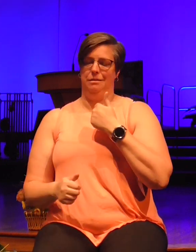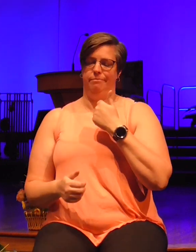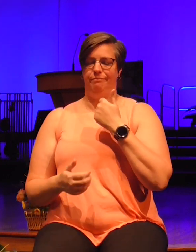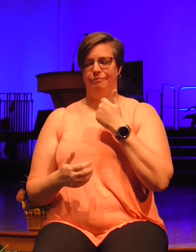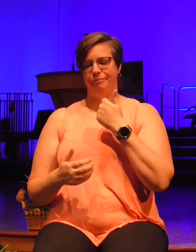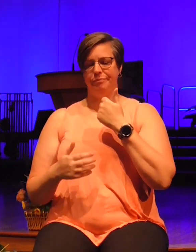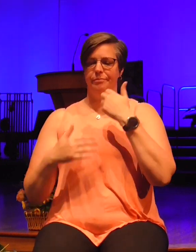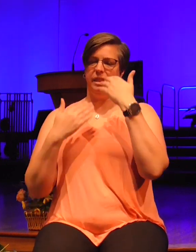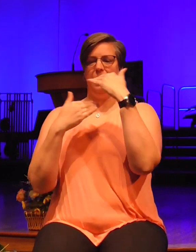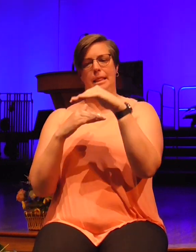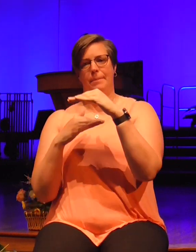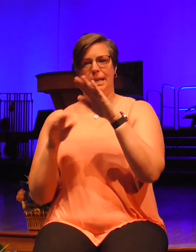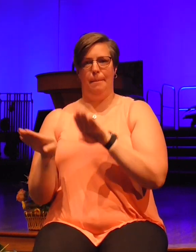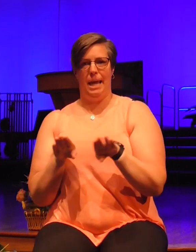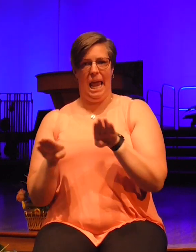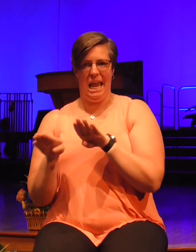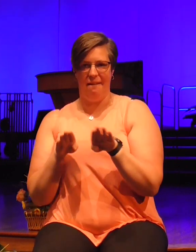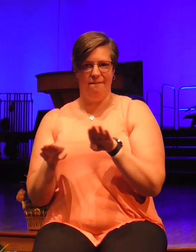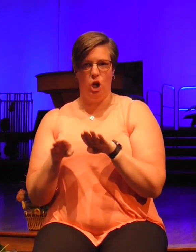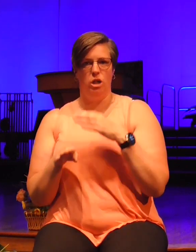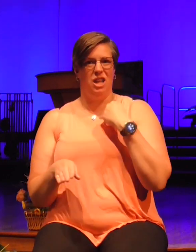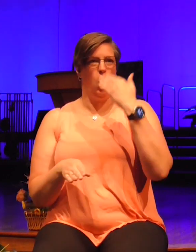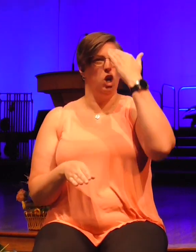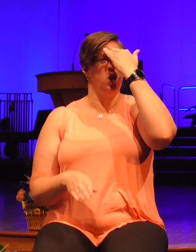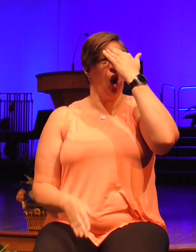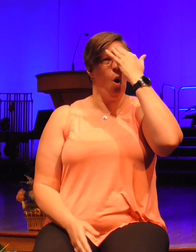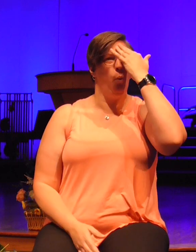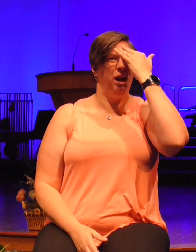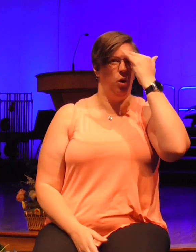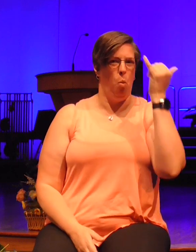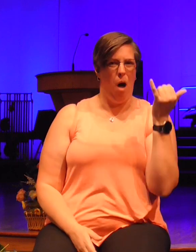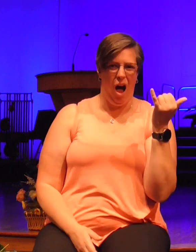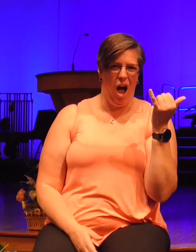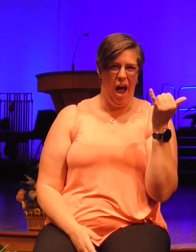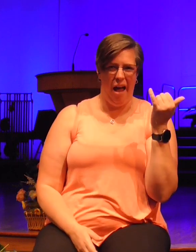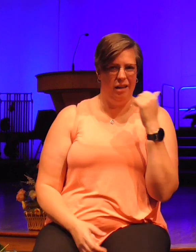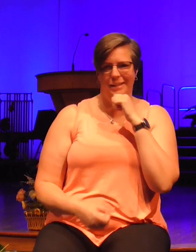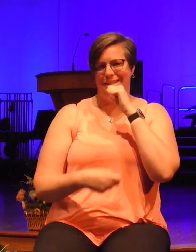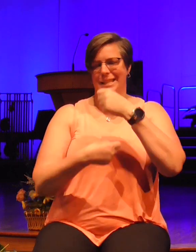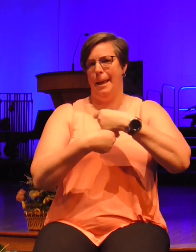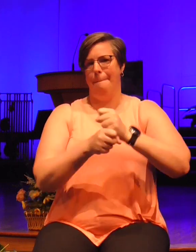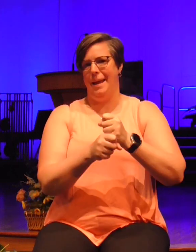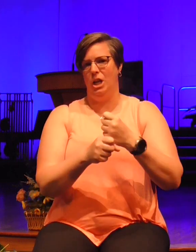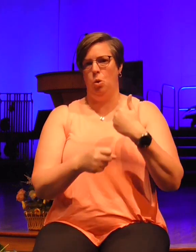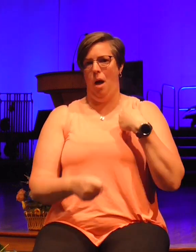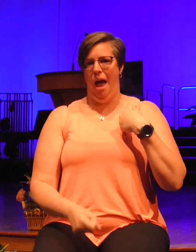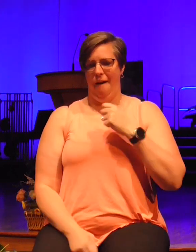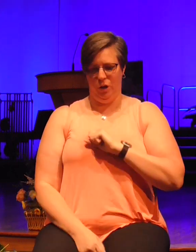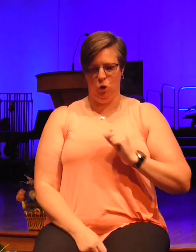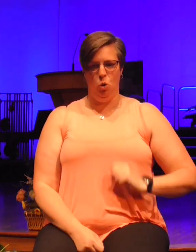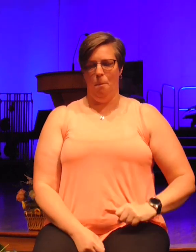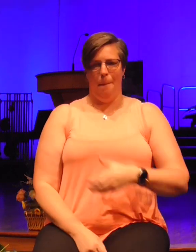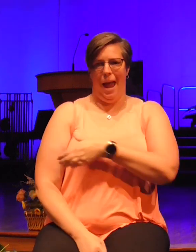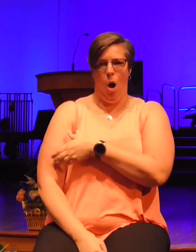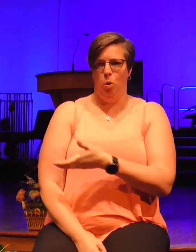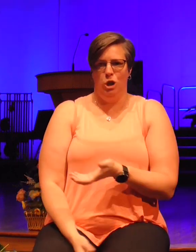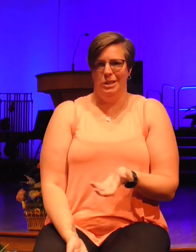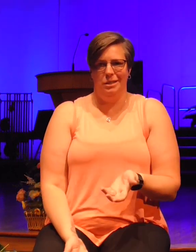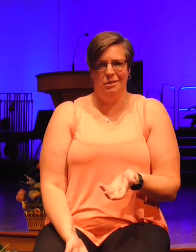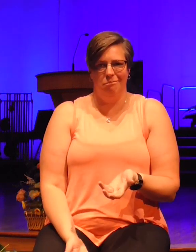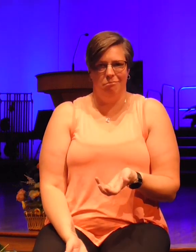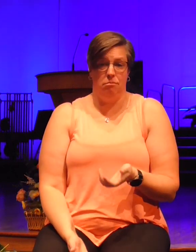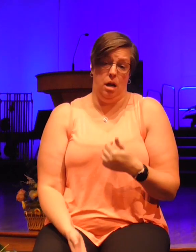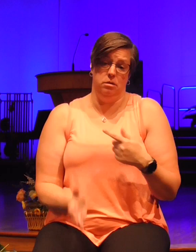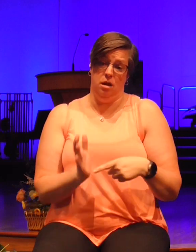behaviors, knowing why doesn't make me have some superpower. In fact, sometimes it makes it